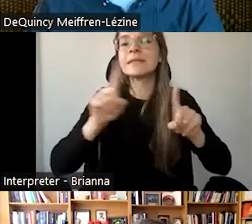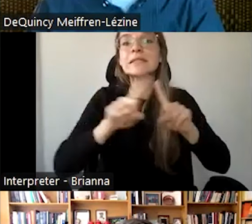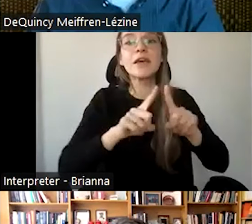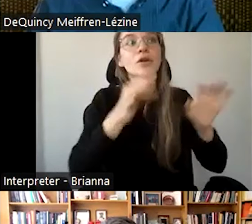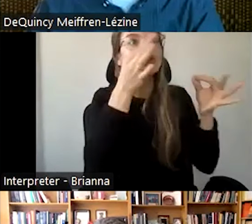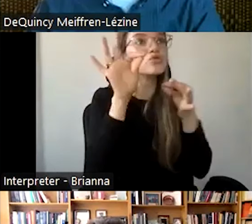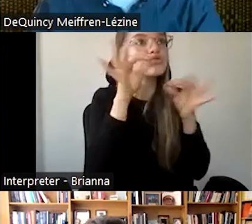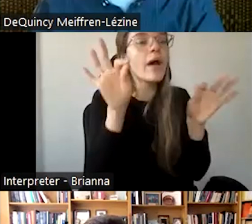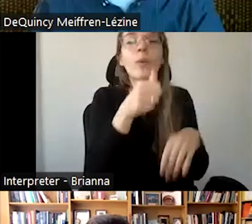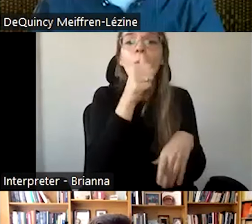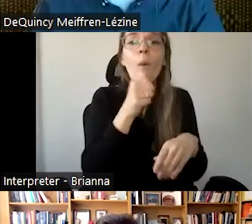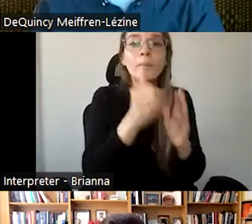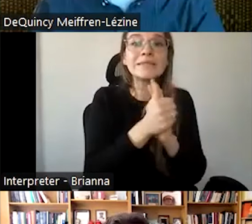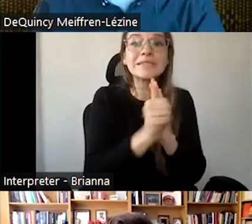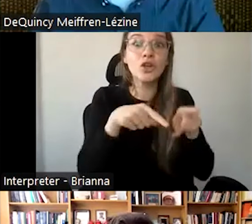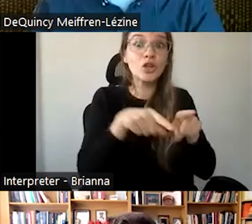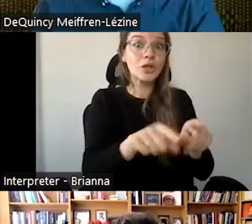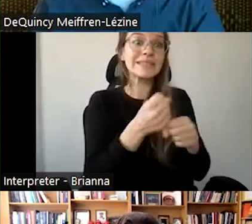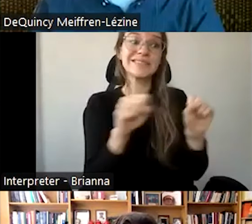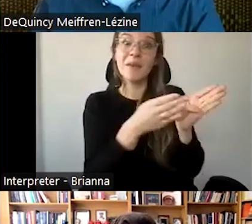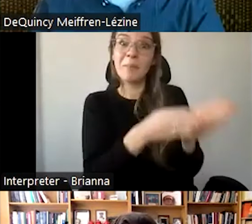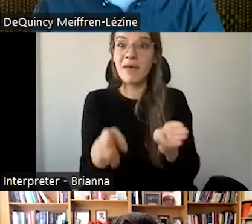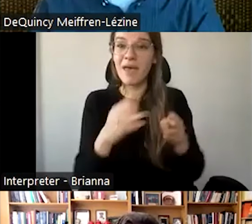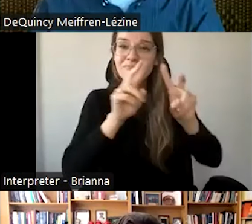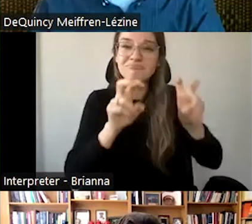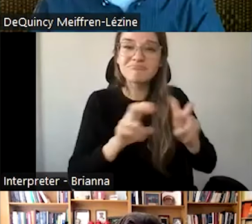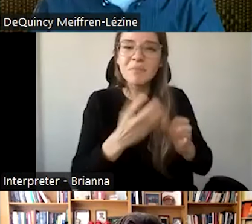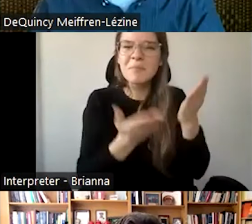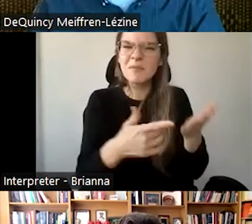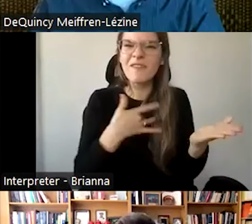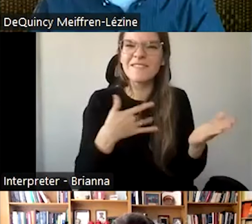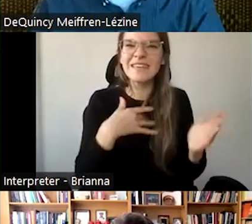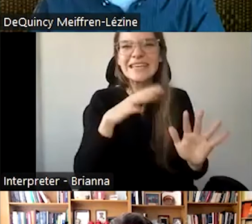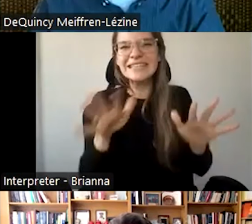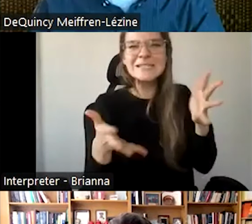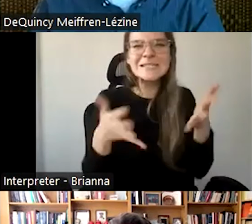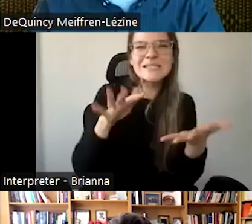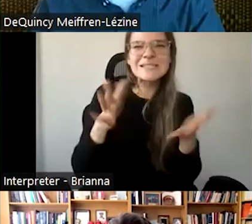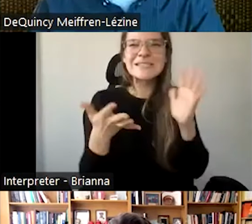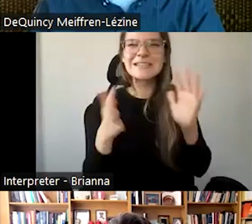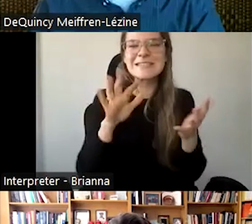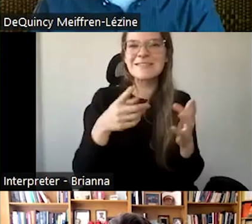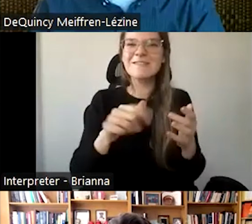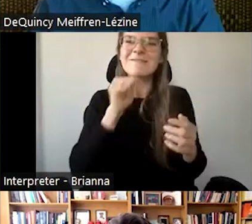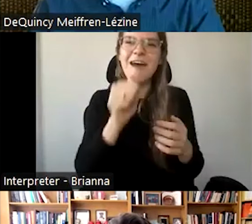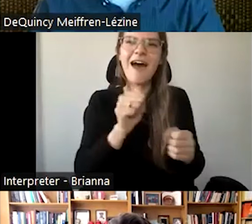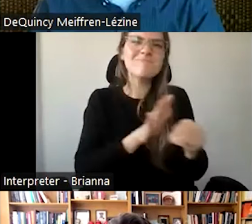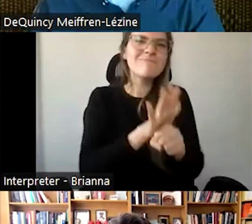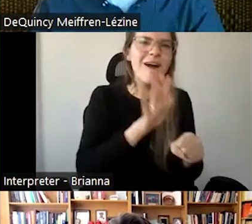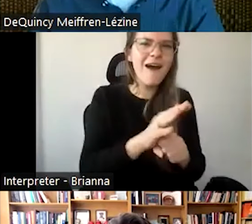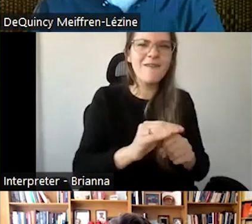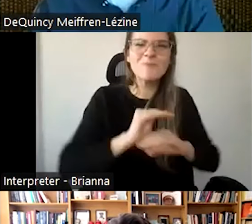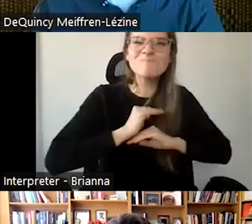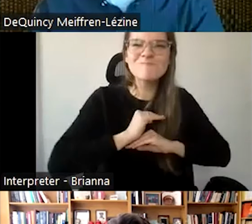coping skills on that safety plan side, you might feel like it's not quite adequate enough, or it's not